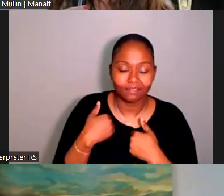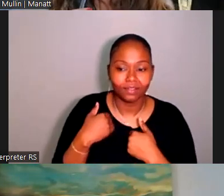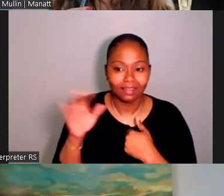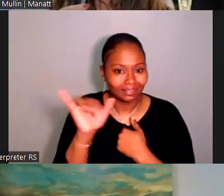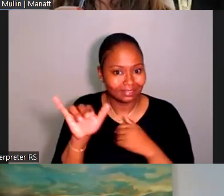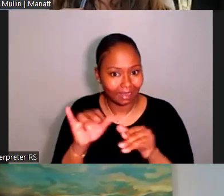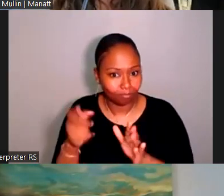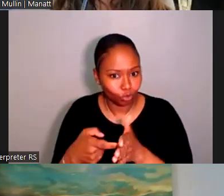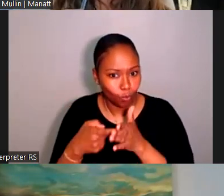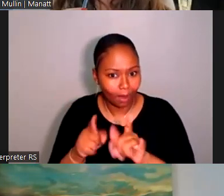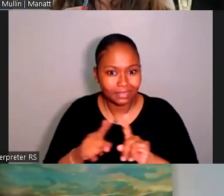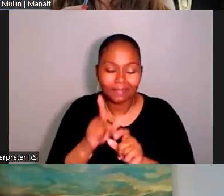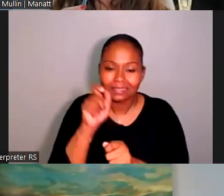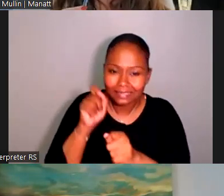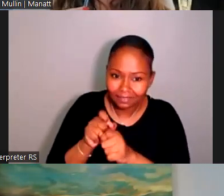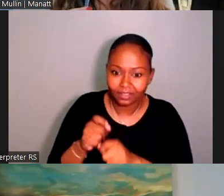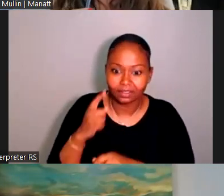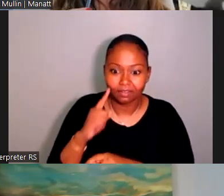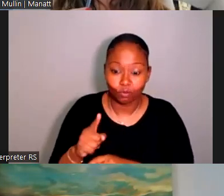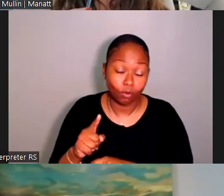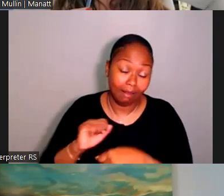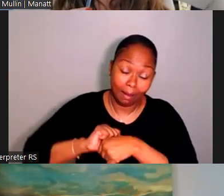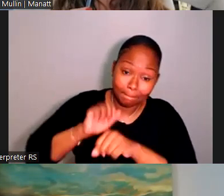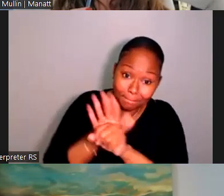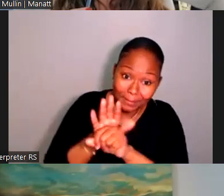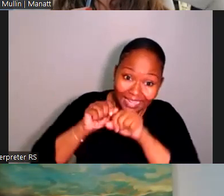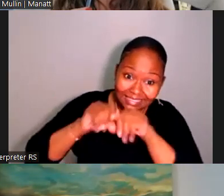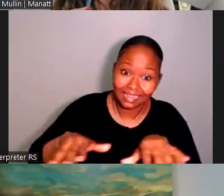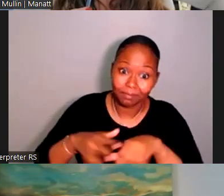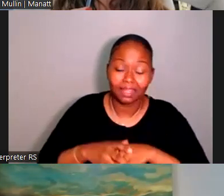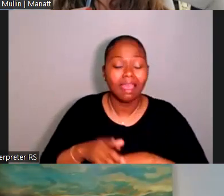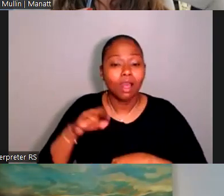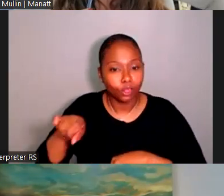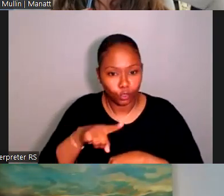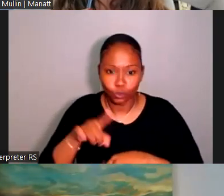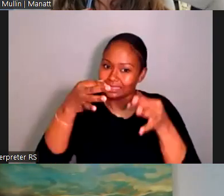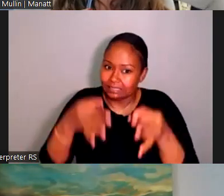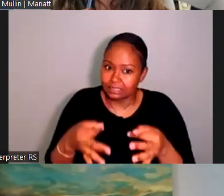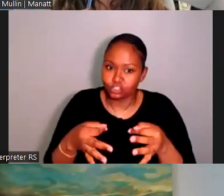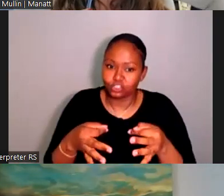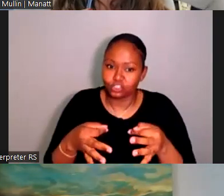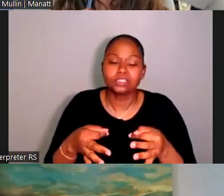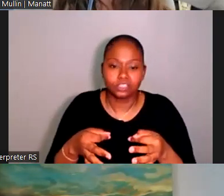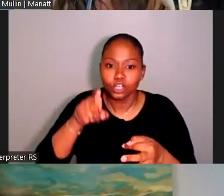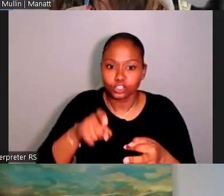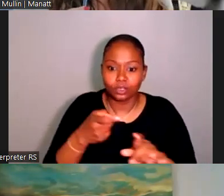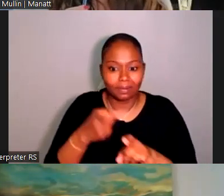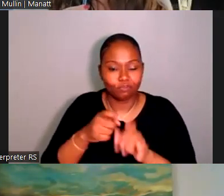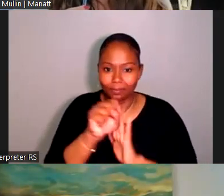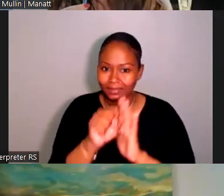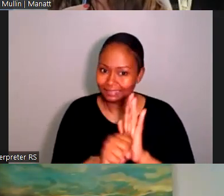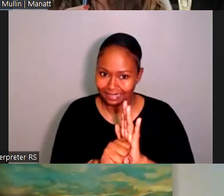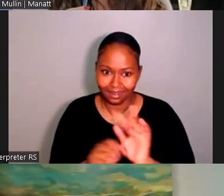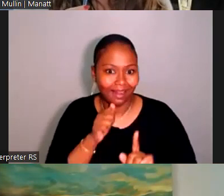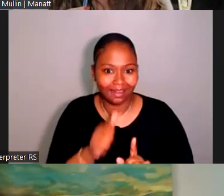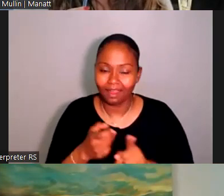I think particularly in a pandemic setting, that those decisions were being made by the state. They weren't being made on the county level. They weren't